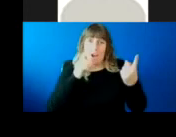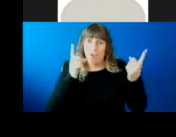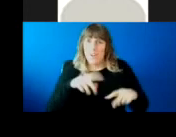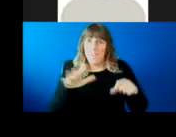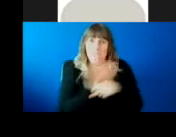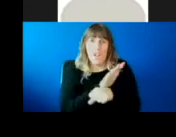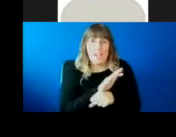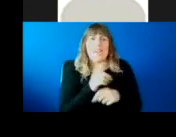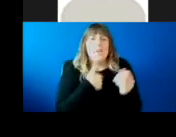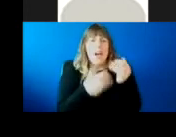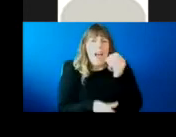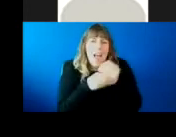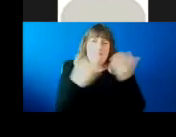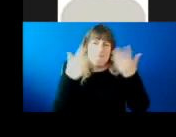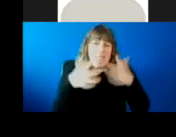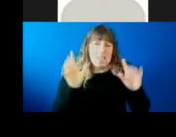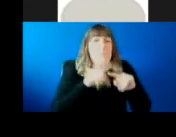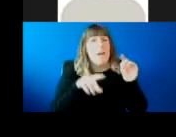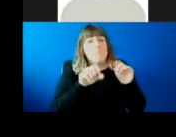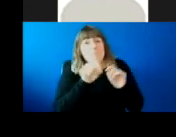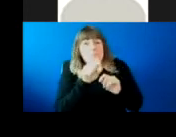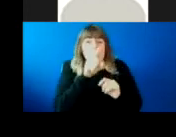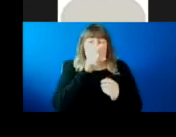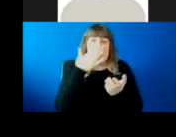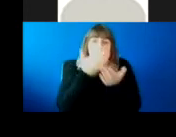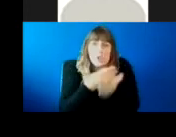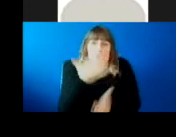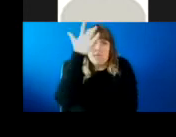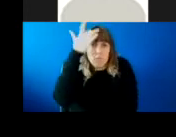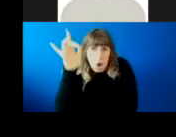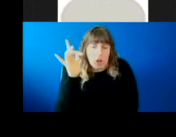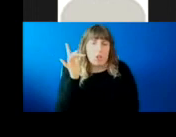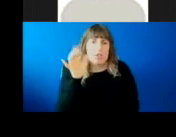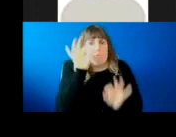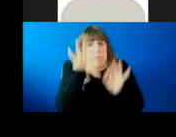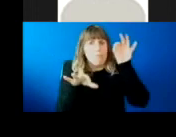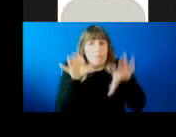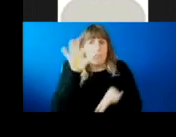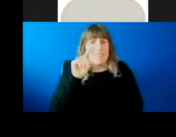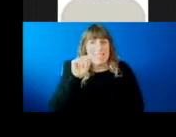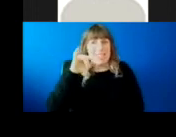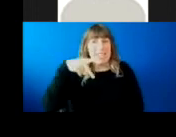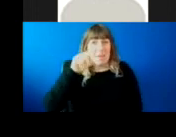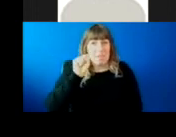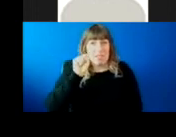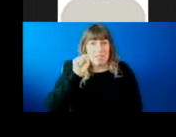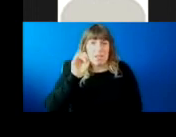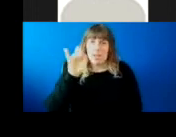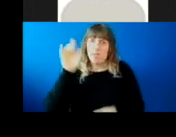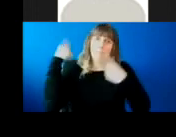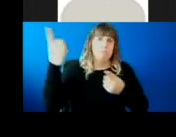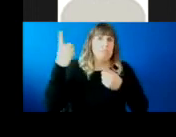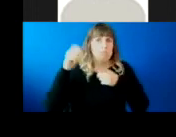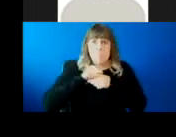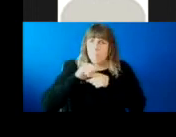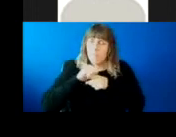just want to add the odd little bit, but no, I mean, these are all really, really smart tips because they're tried and true methods